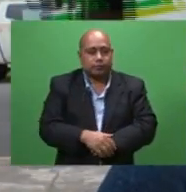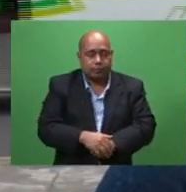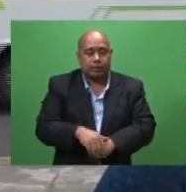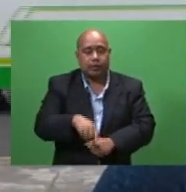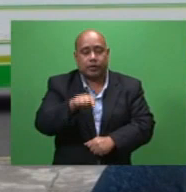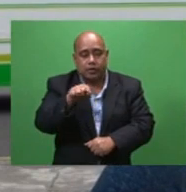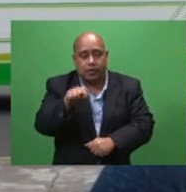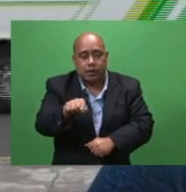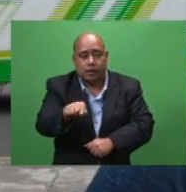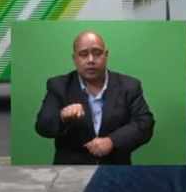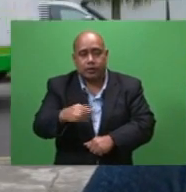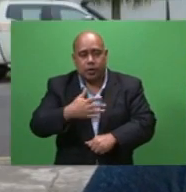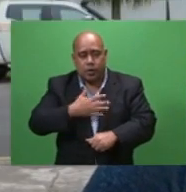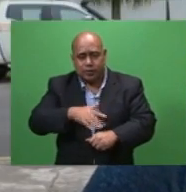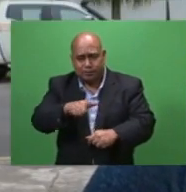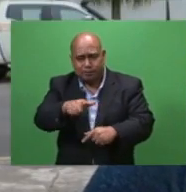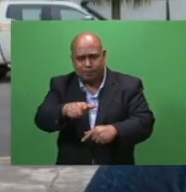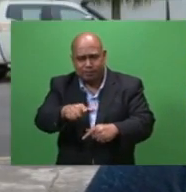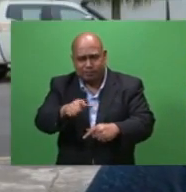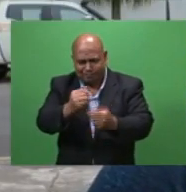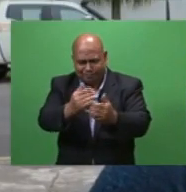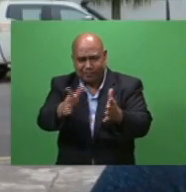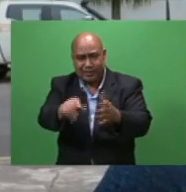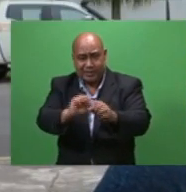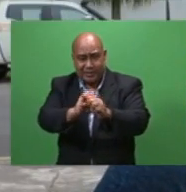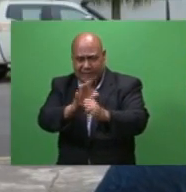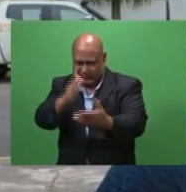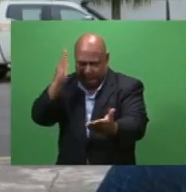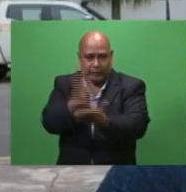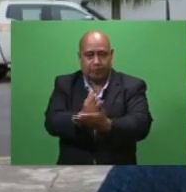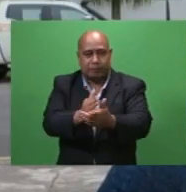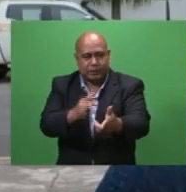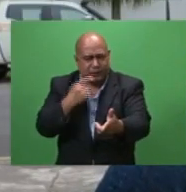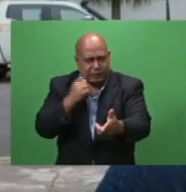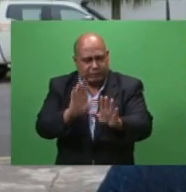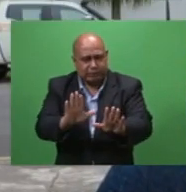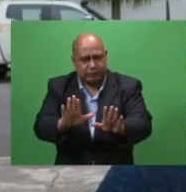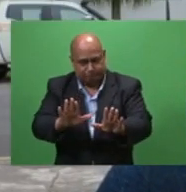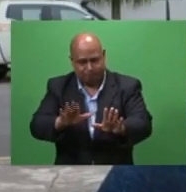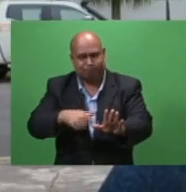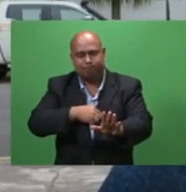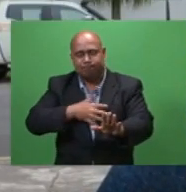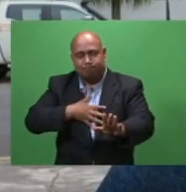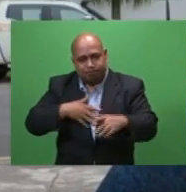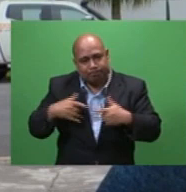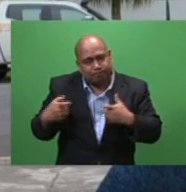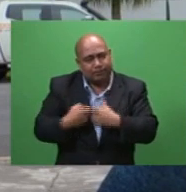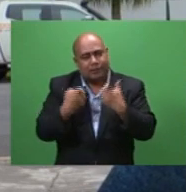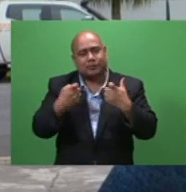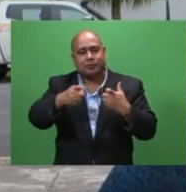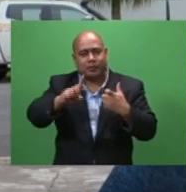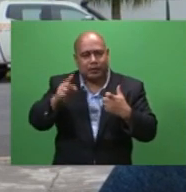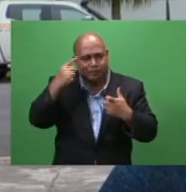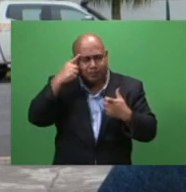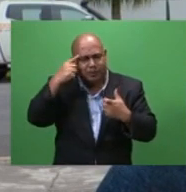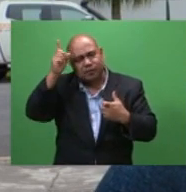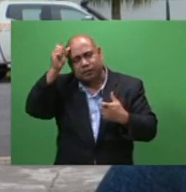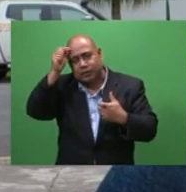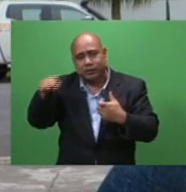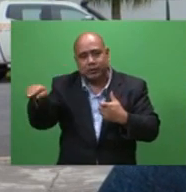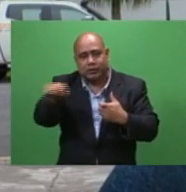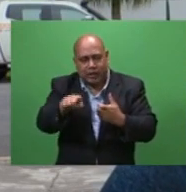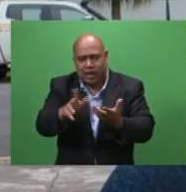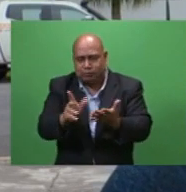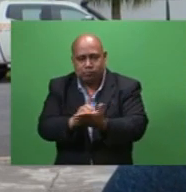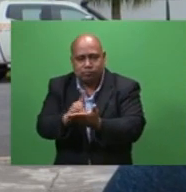COVID-19, one of the challenges that remains with COVID-19, as we all understand, it's an infectious disease, and